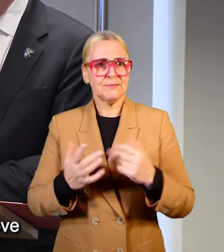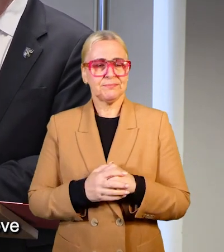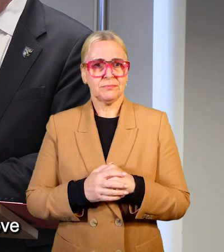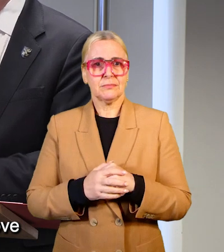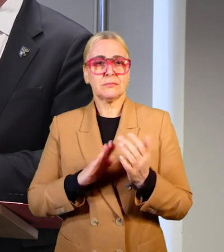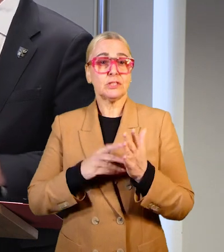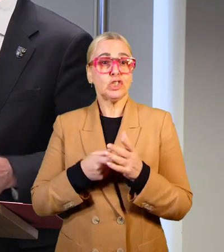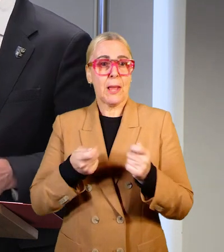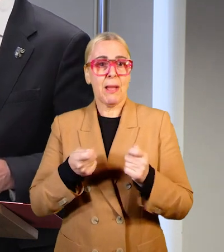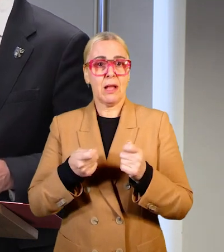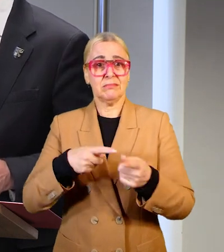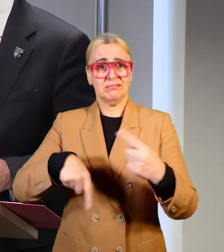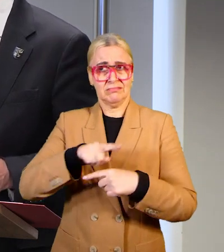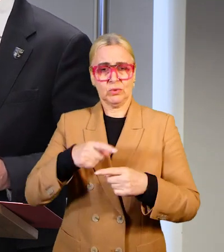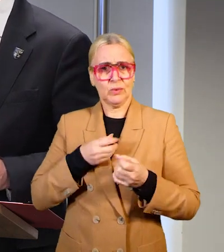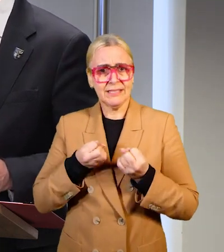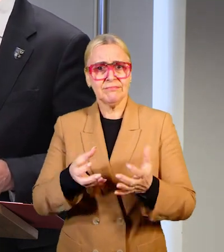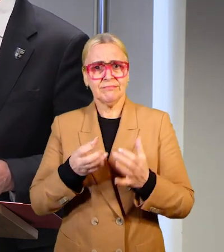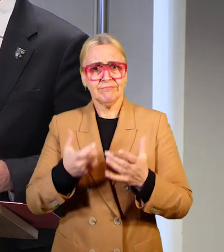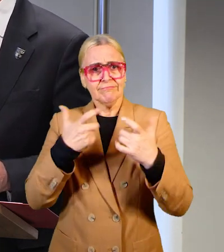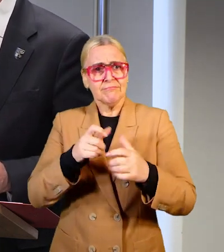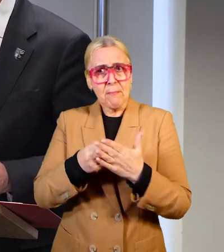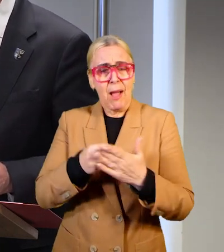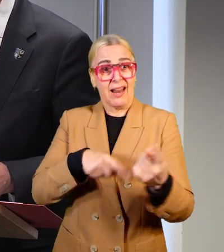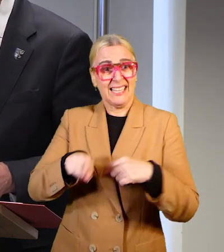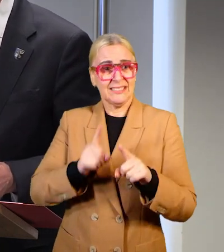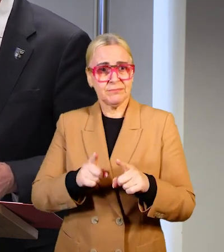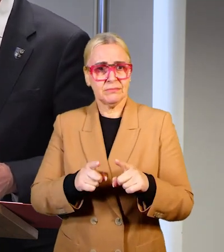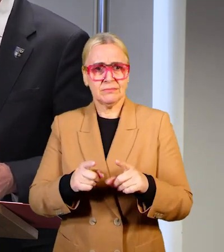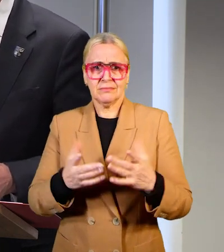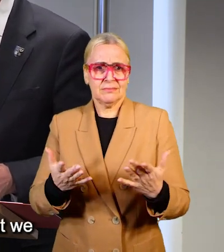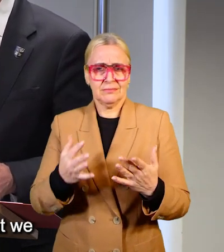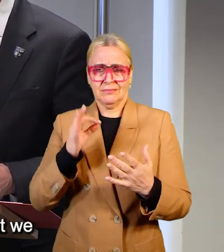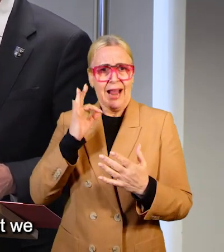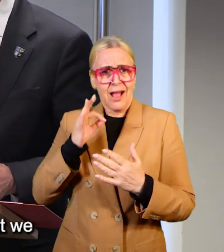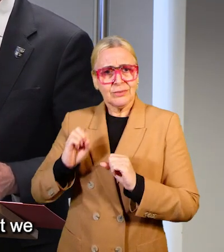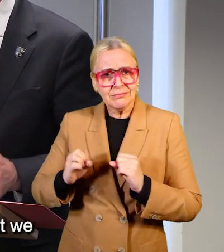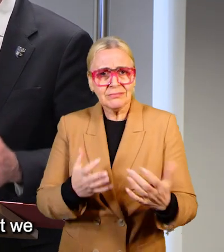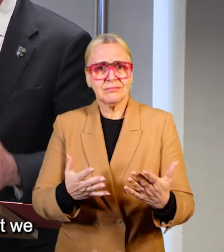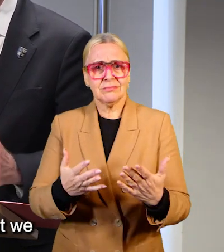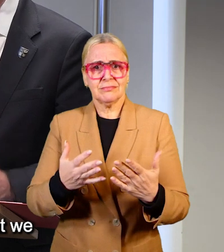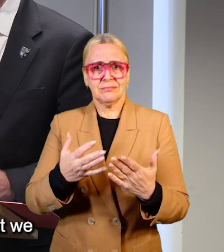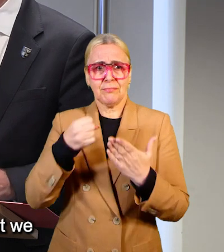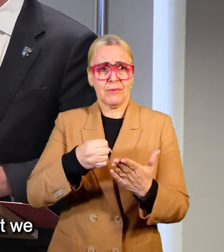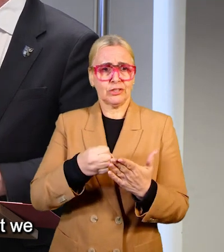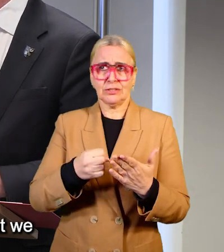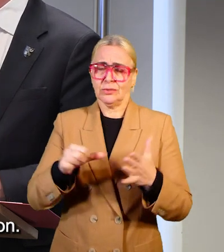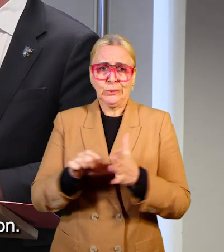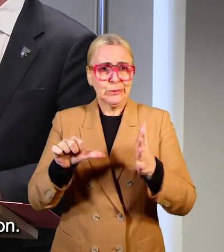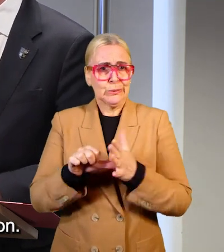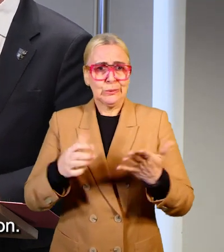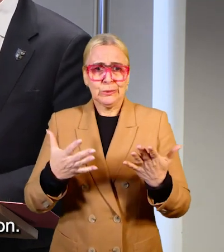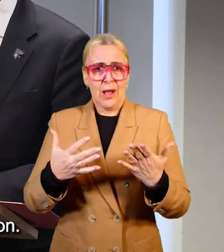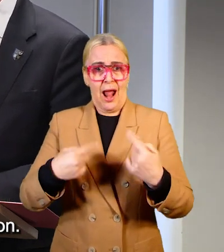access and improve the quality of life in every corner of the county. Mr. Chairman, those are the things that we